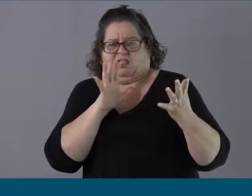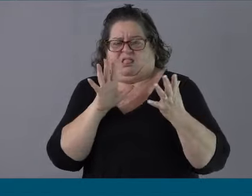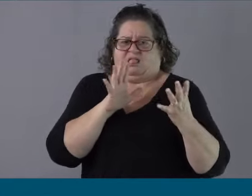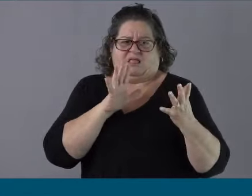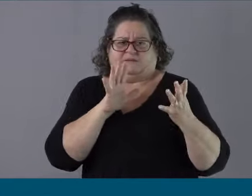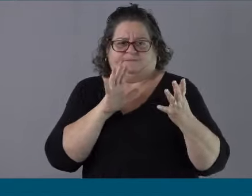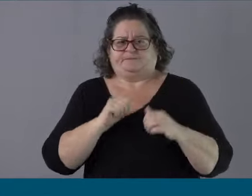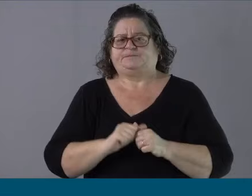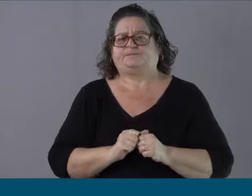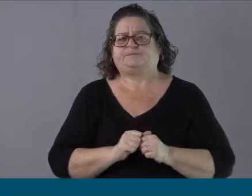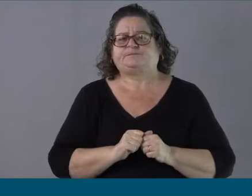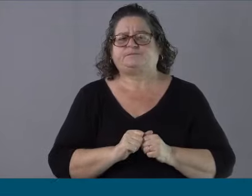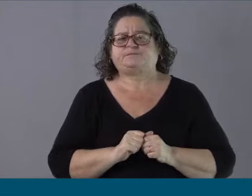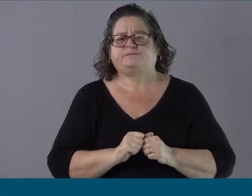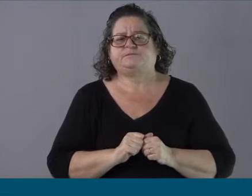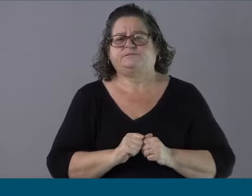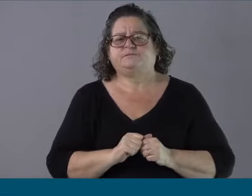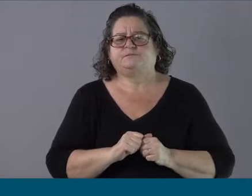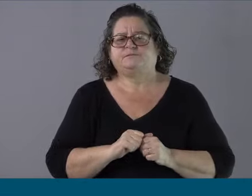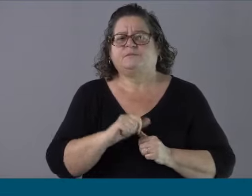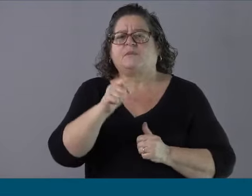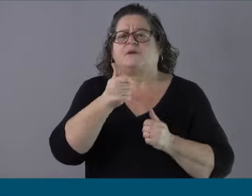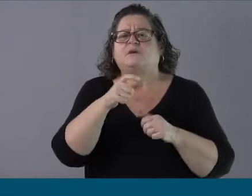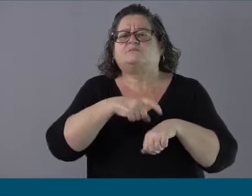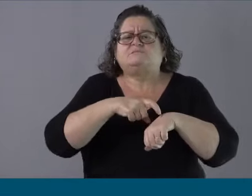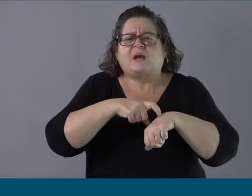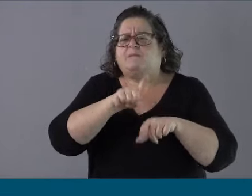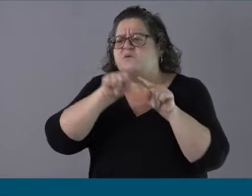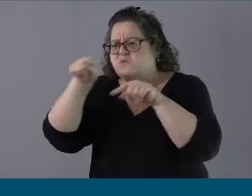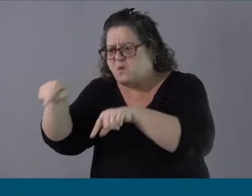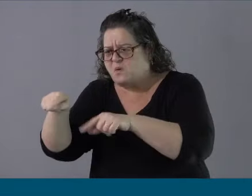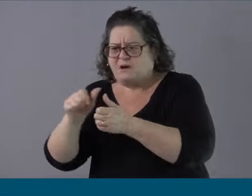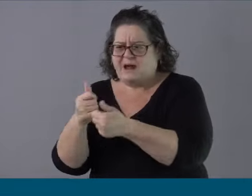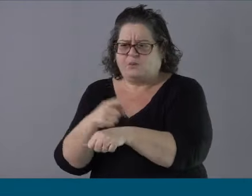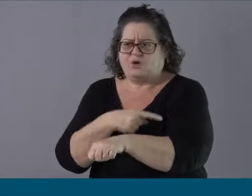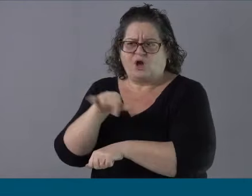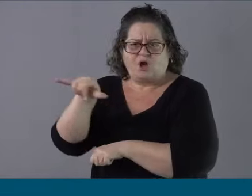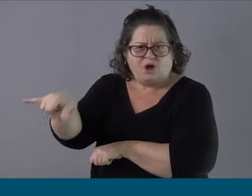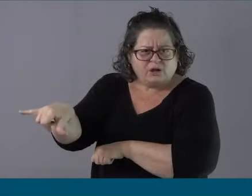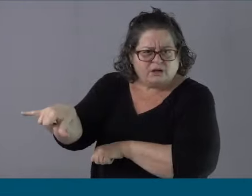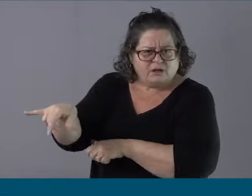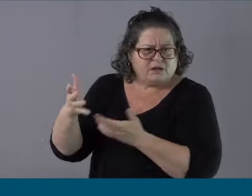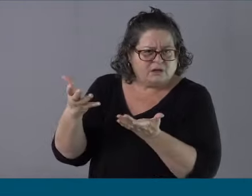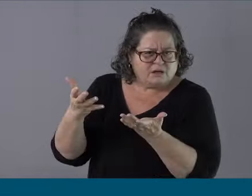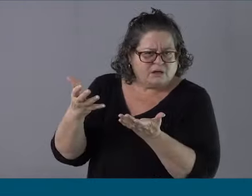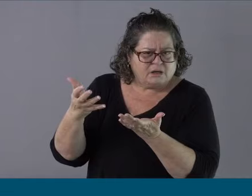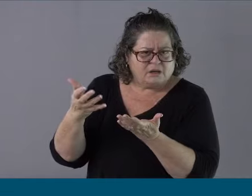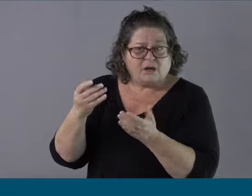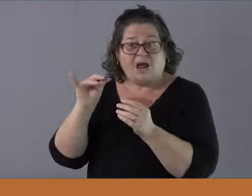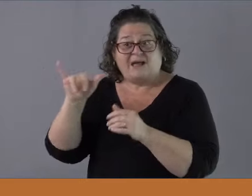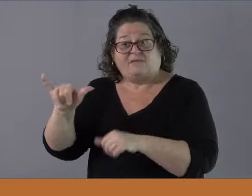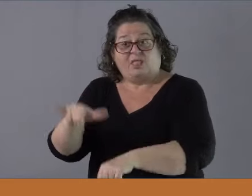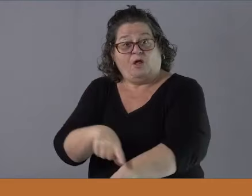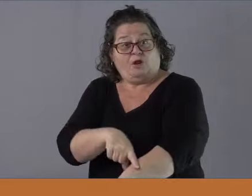you are considered a close contact of somebody, the higher your risk is for catching COVID-19.